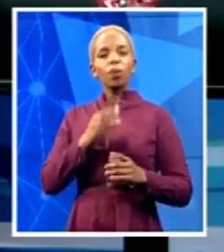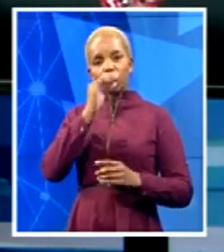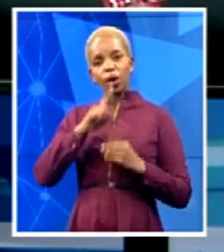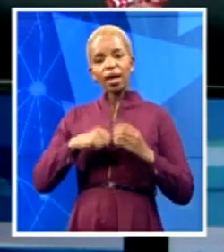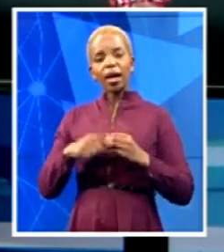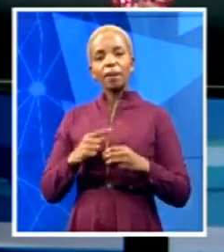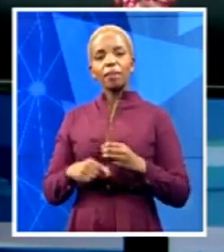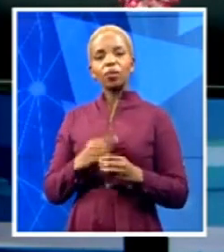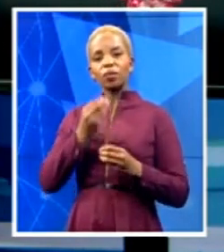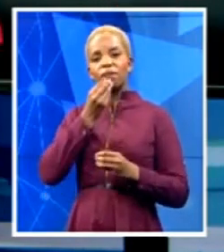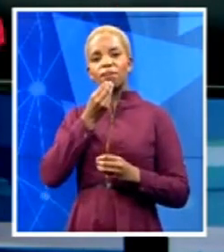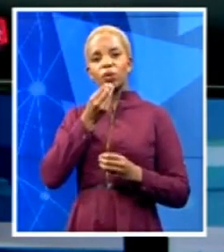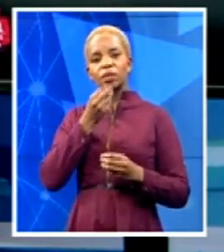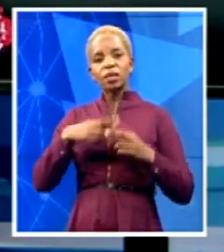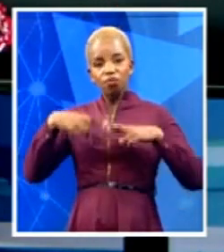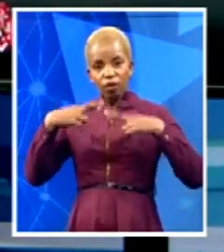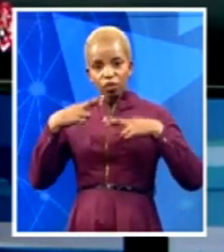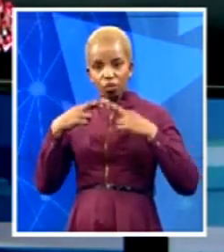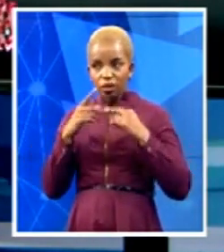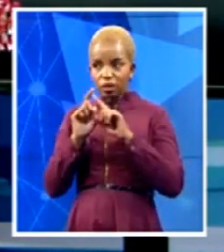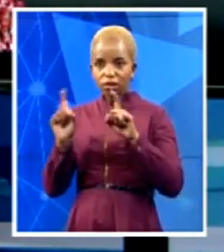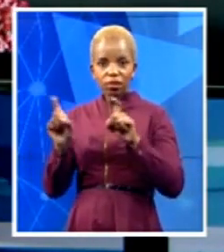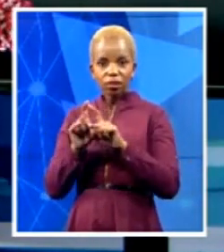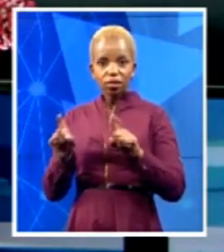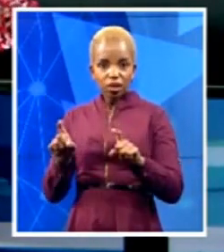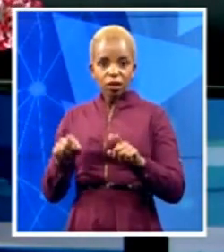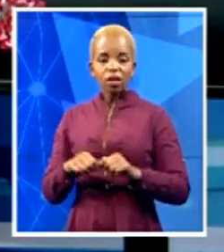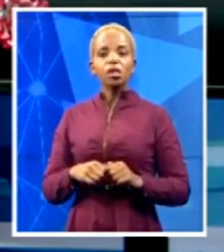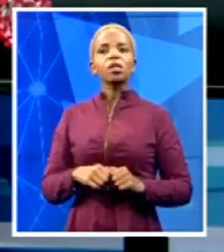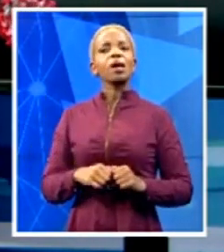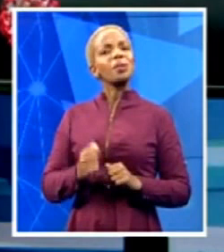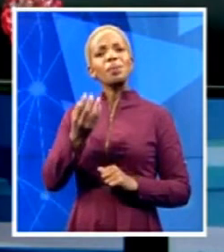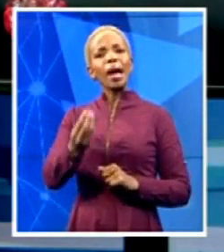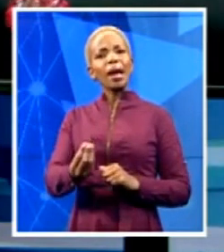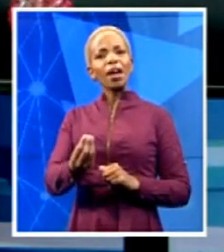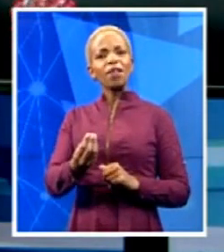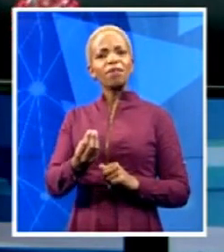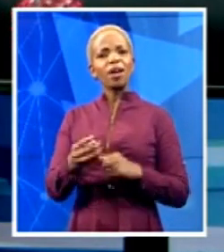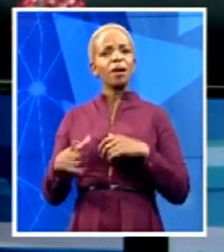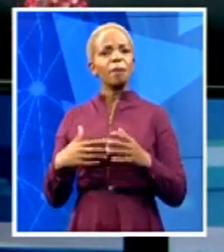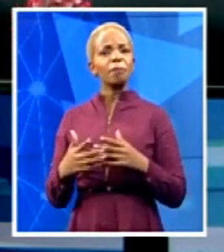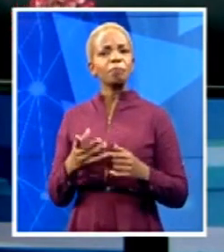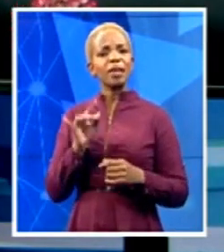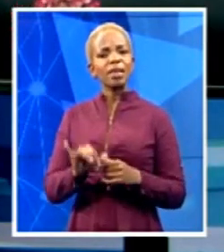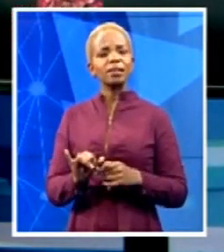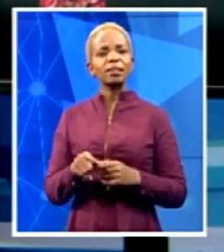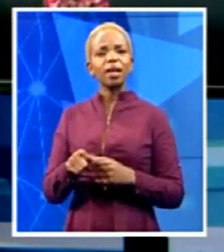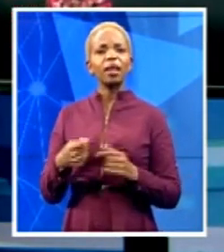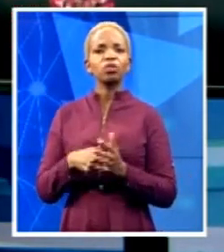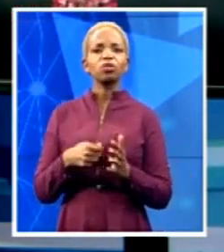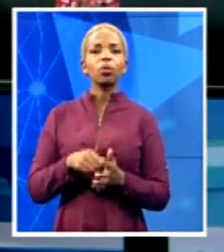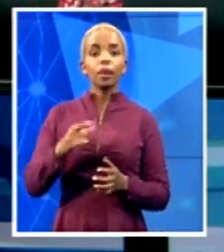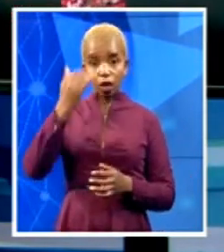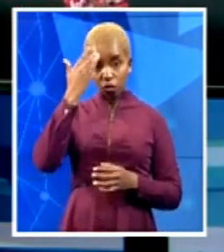of the stock that farmers have had to let go of because it's perishable in